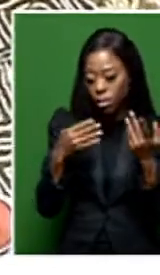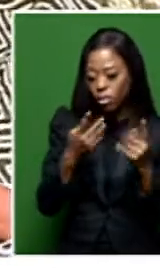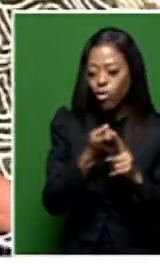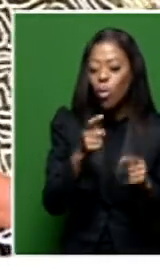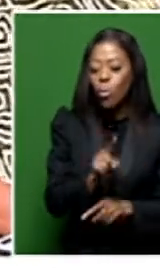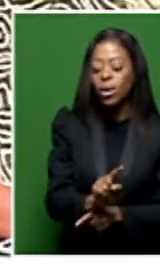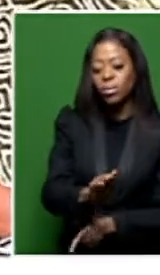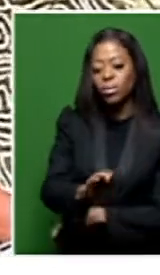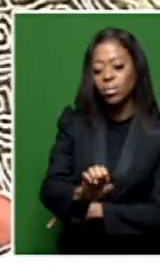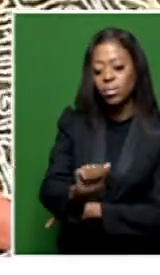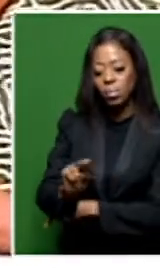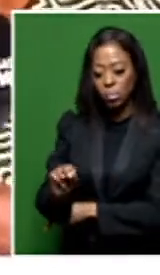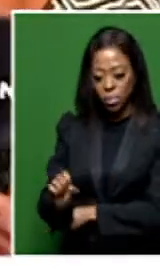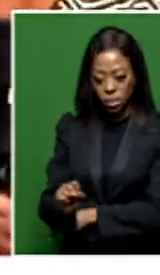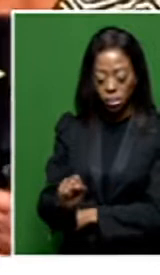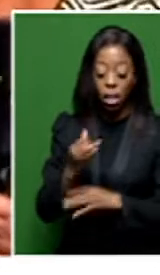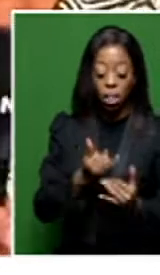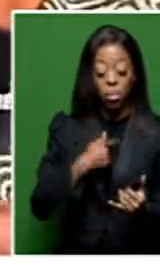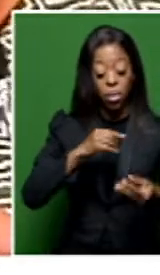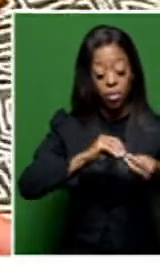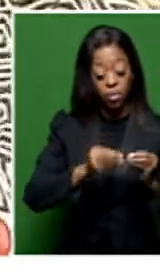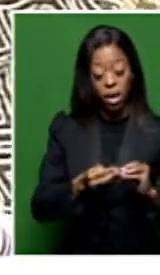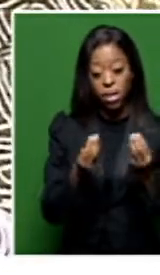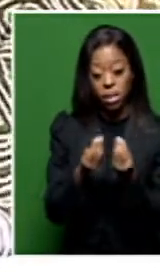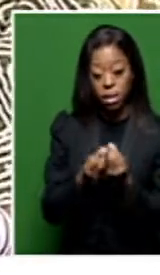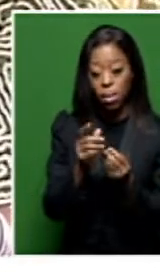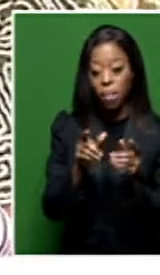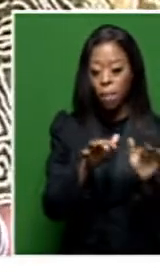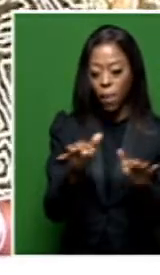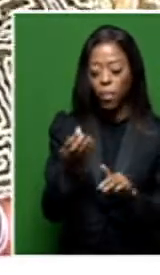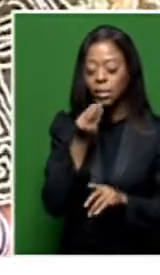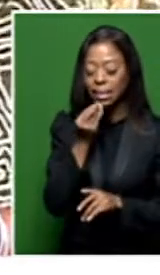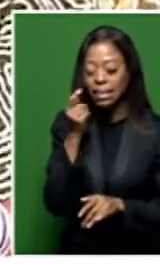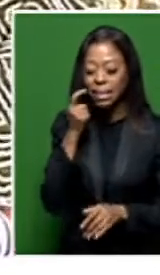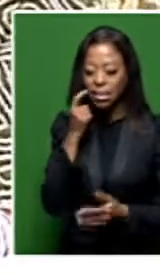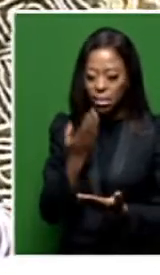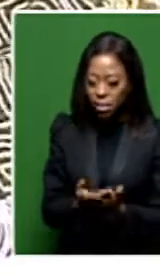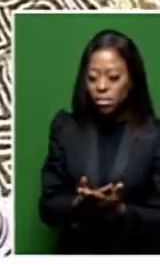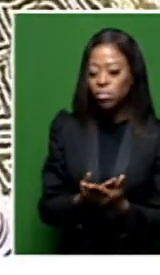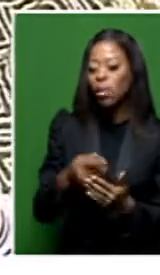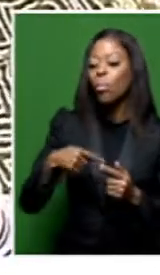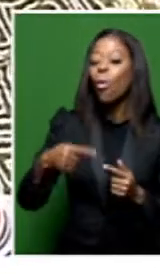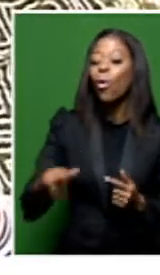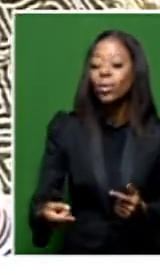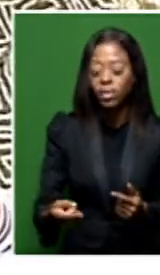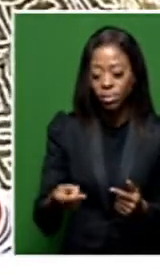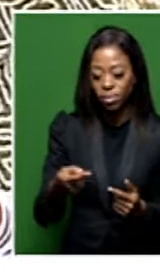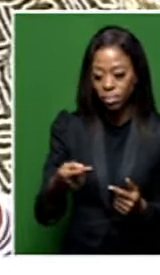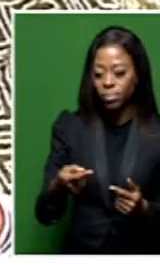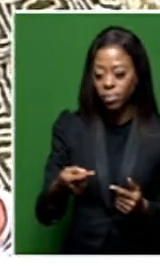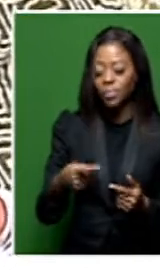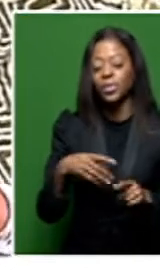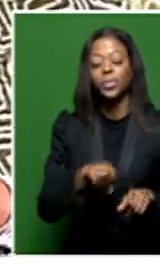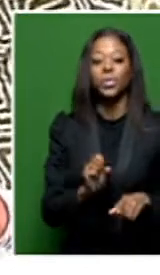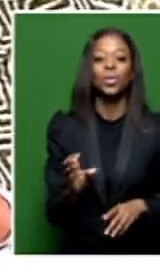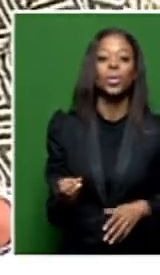why not? So I try to create things that people can eat every day now. And so